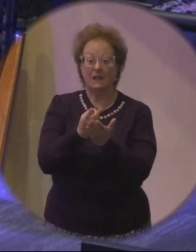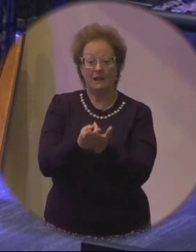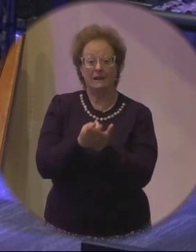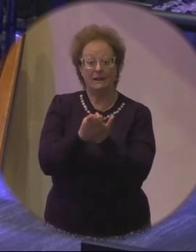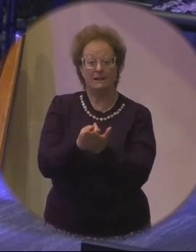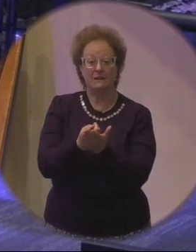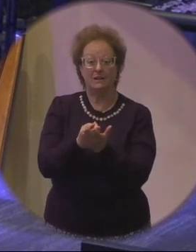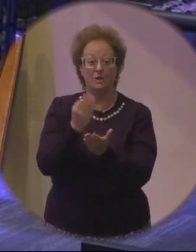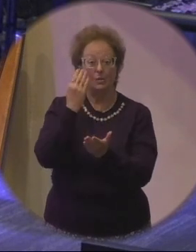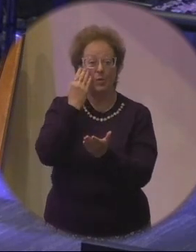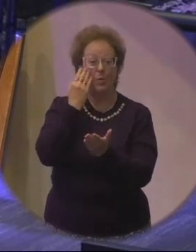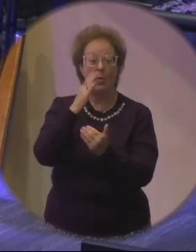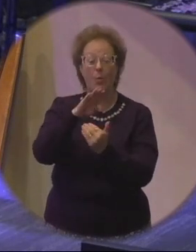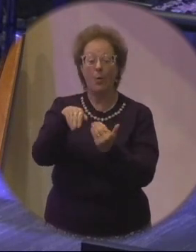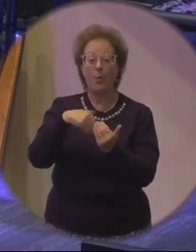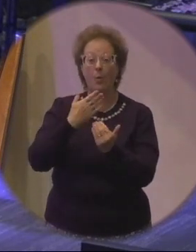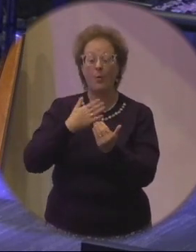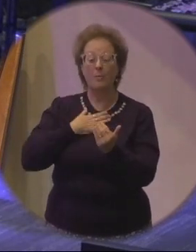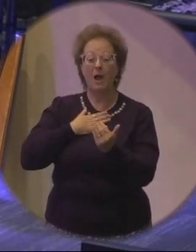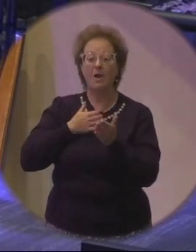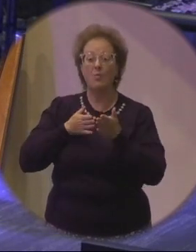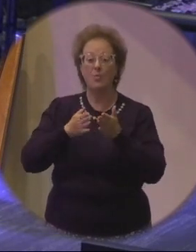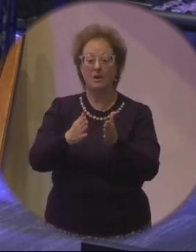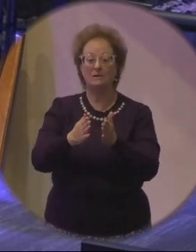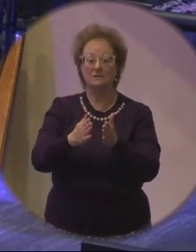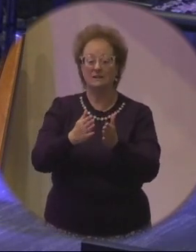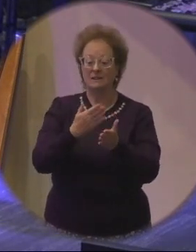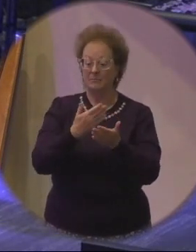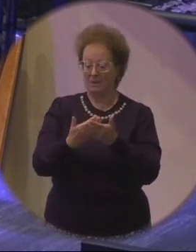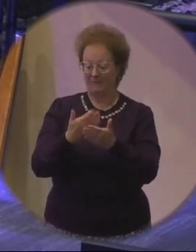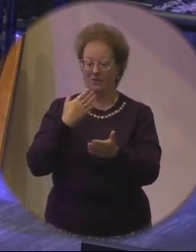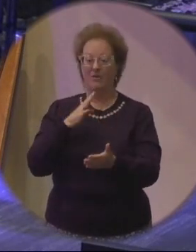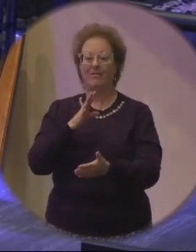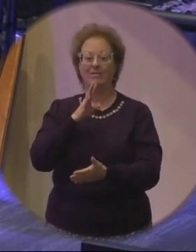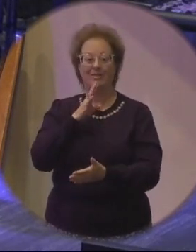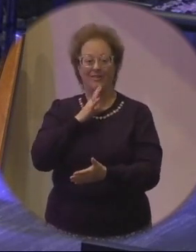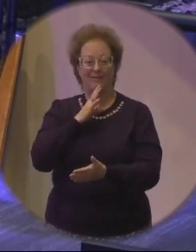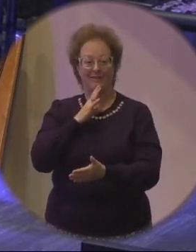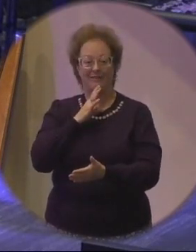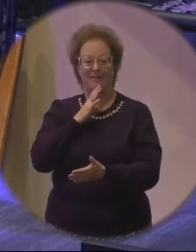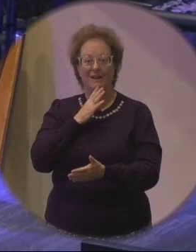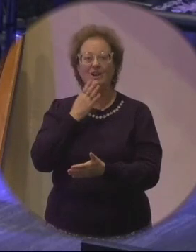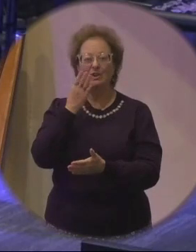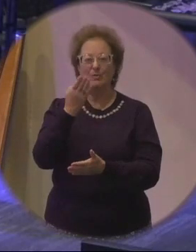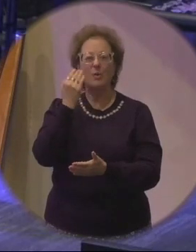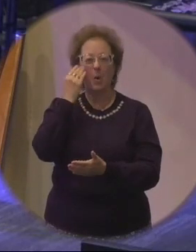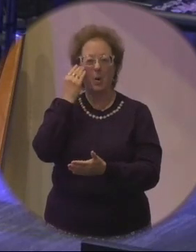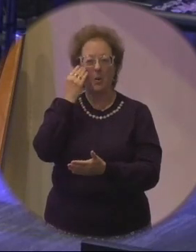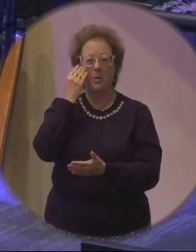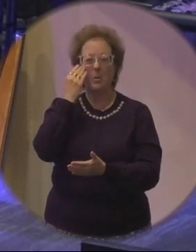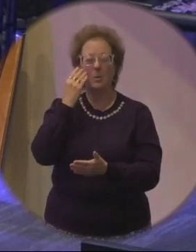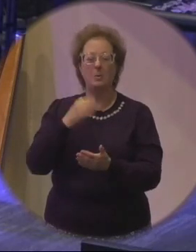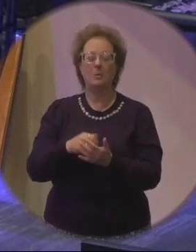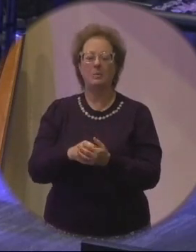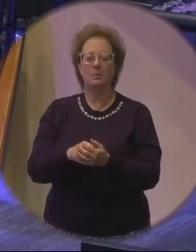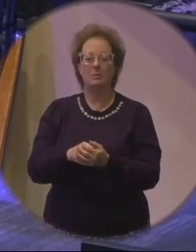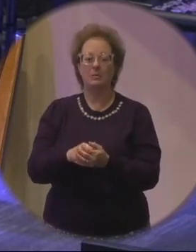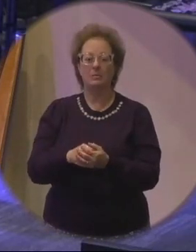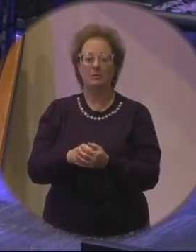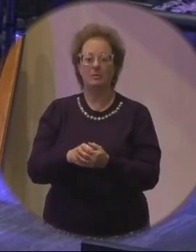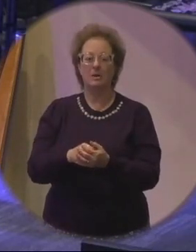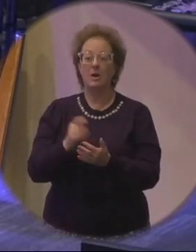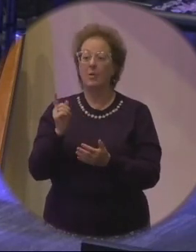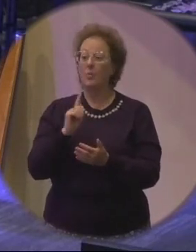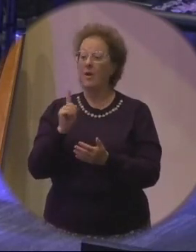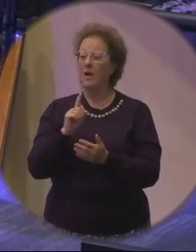are acquainted with all my ways. Even before a word is on my tongue, behold, O Lord, you know it altogether.